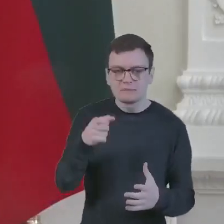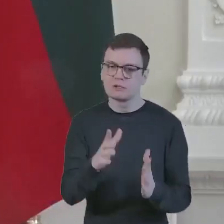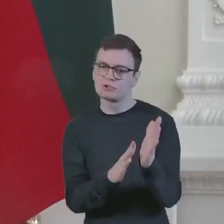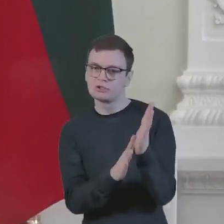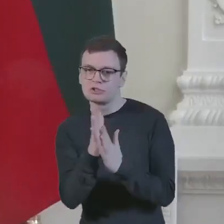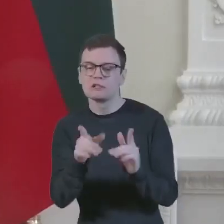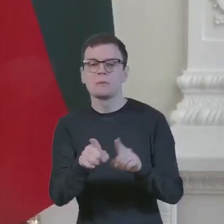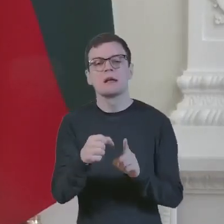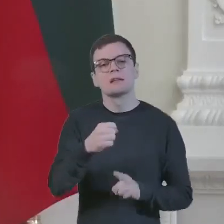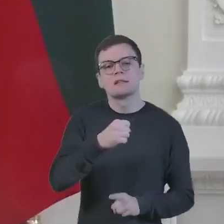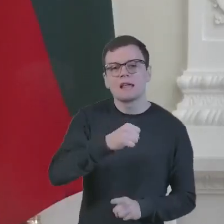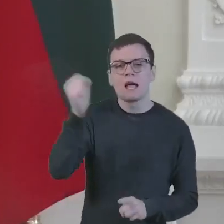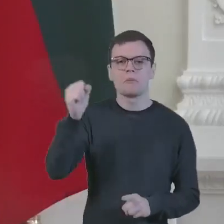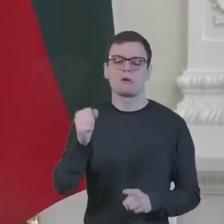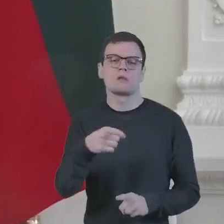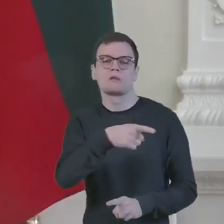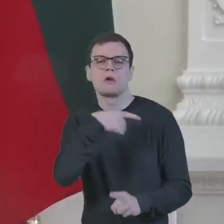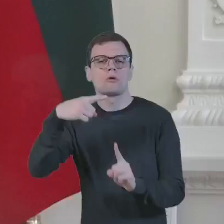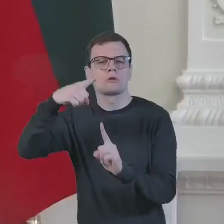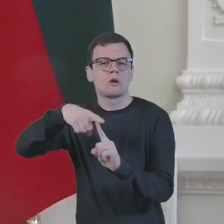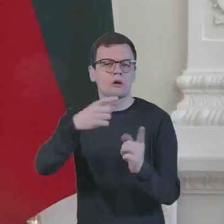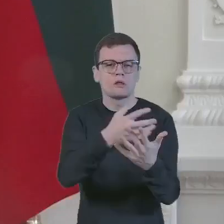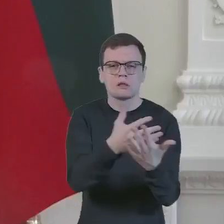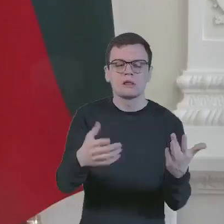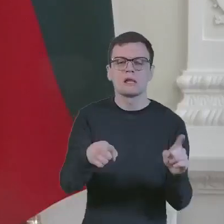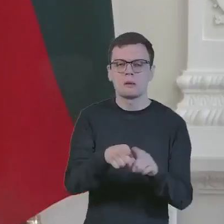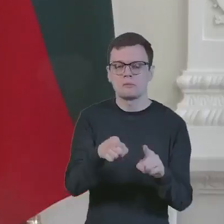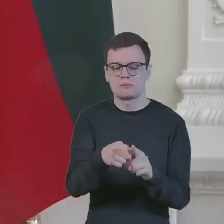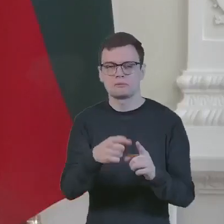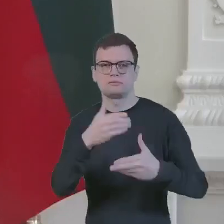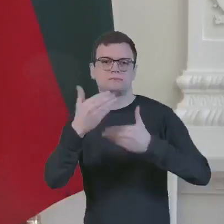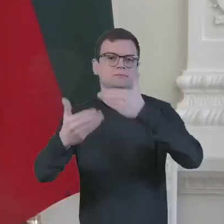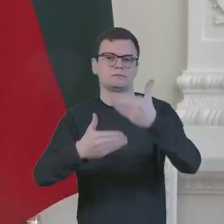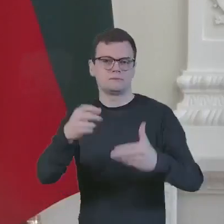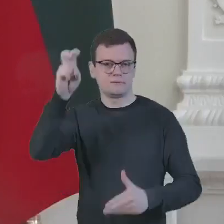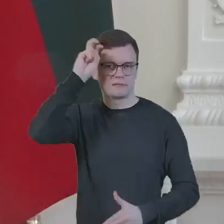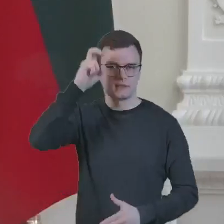build a democratic, multi-ethnic, and prosperous state.